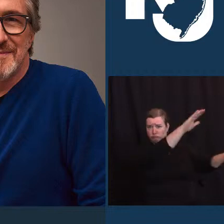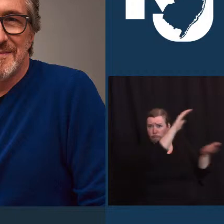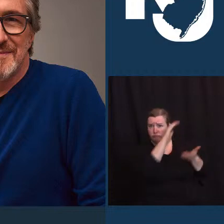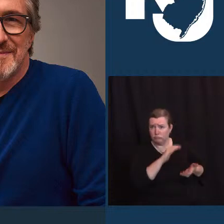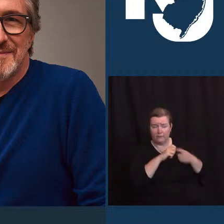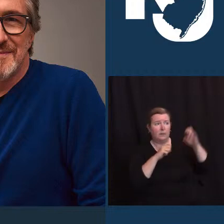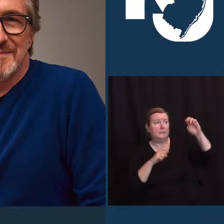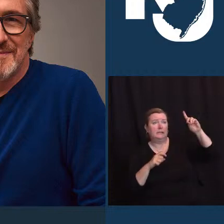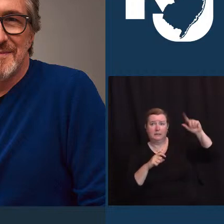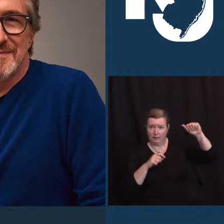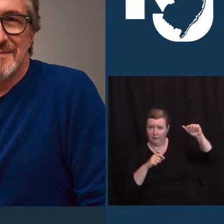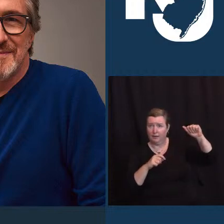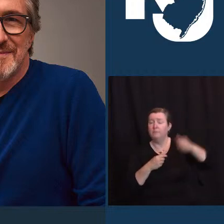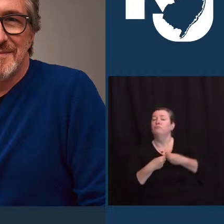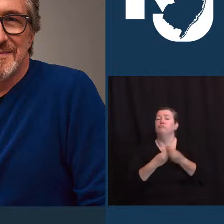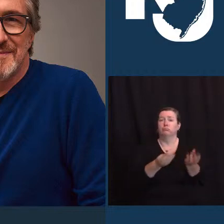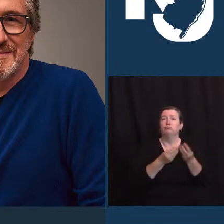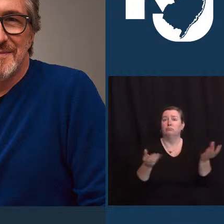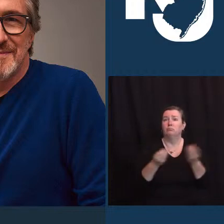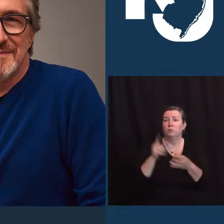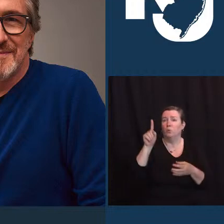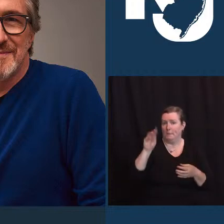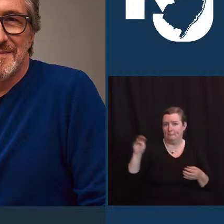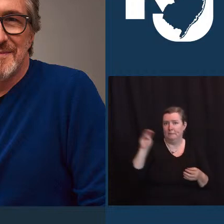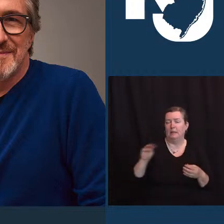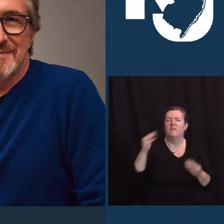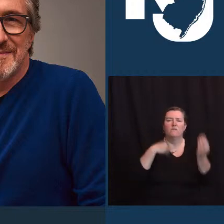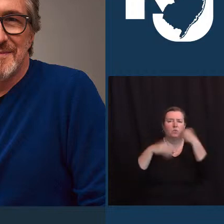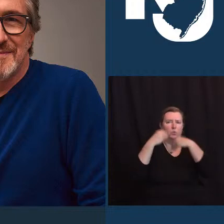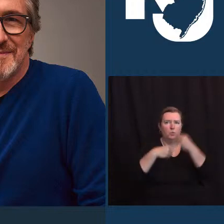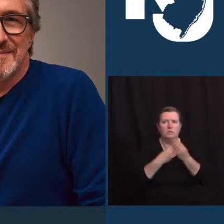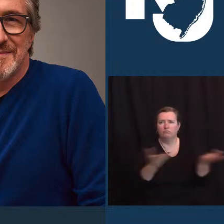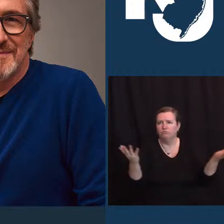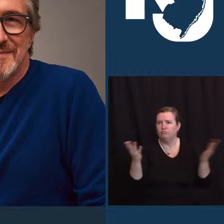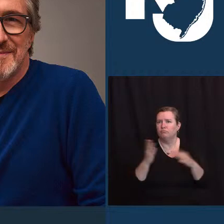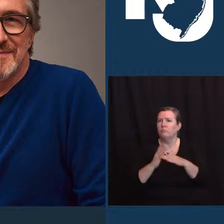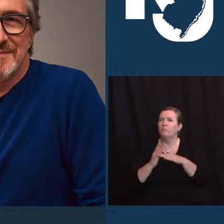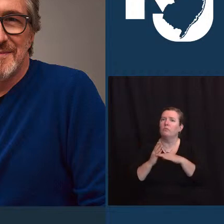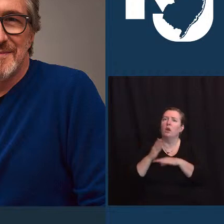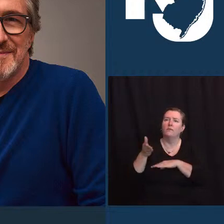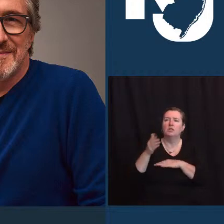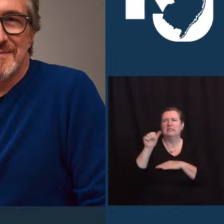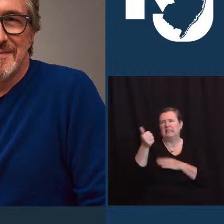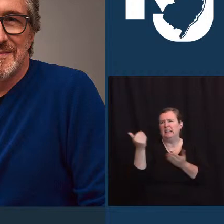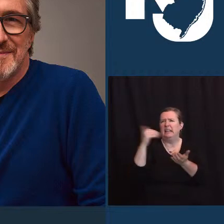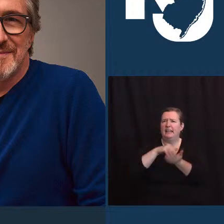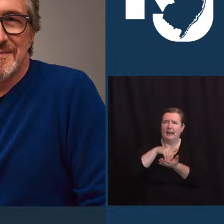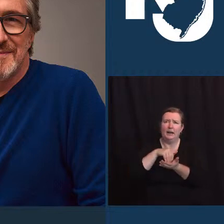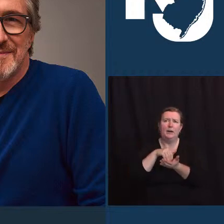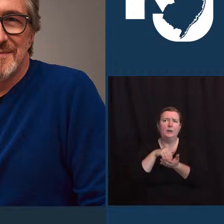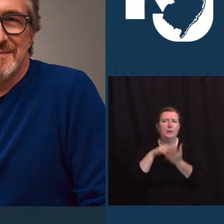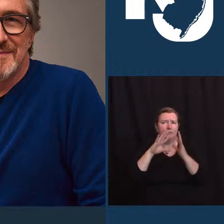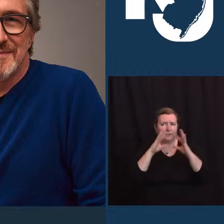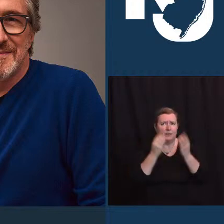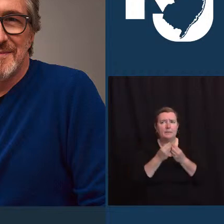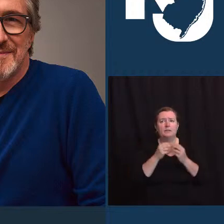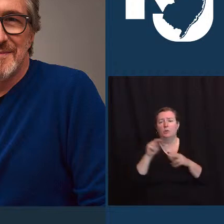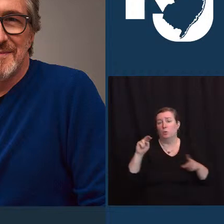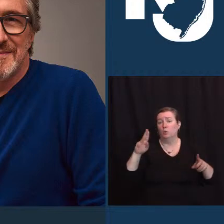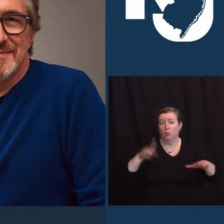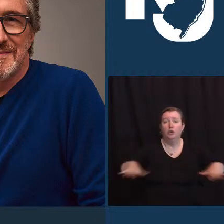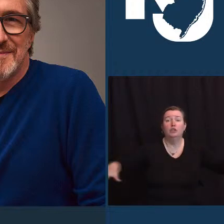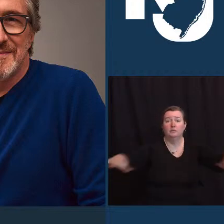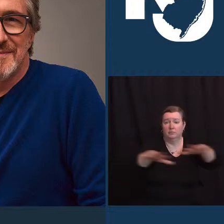has provided more than 1 million meals to over 10,000 Newarkers and their families. I've